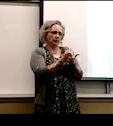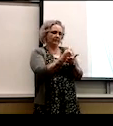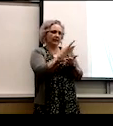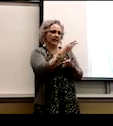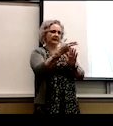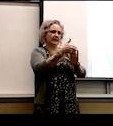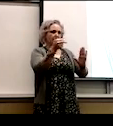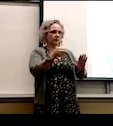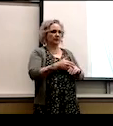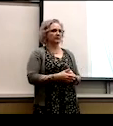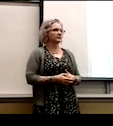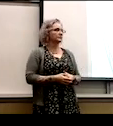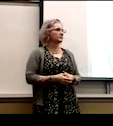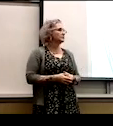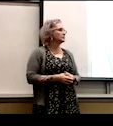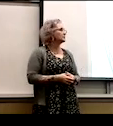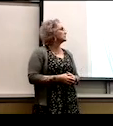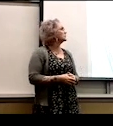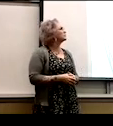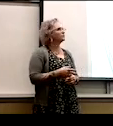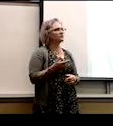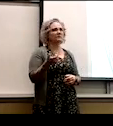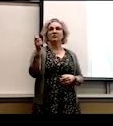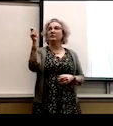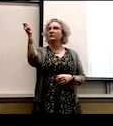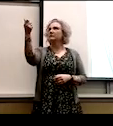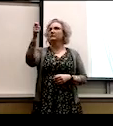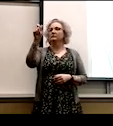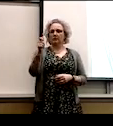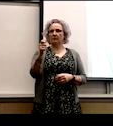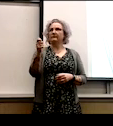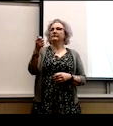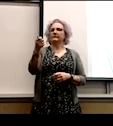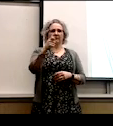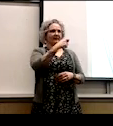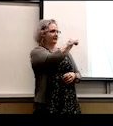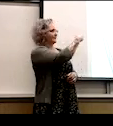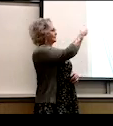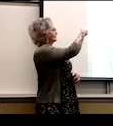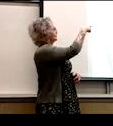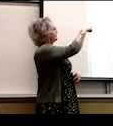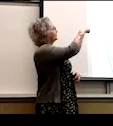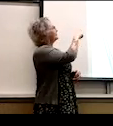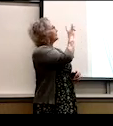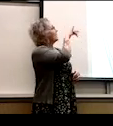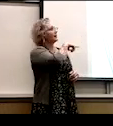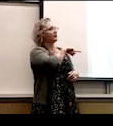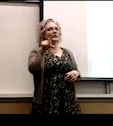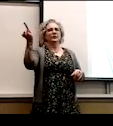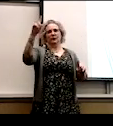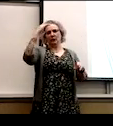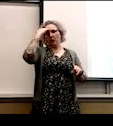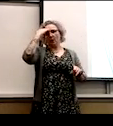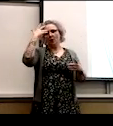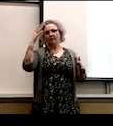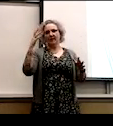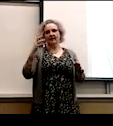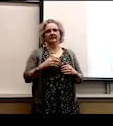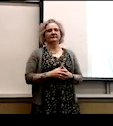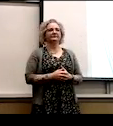already know it. What that one is that? You already know that. Okay,